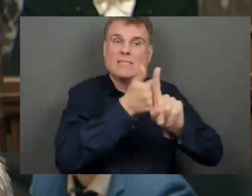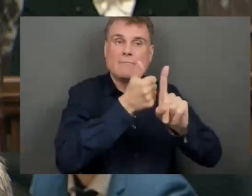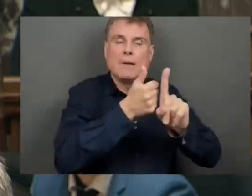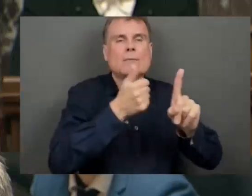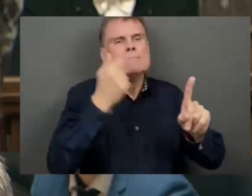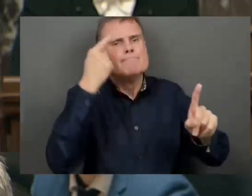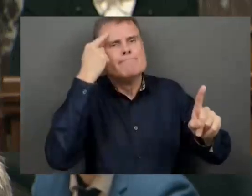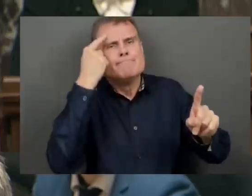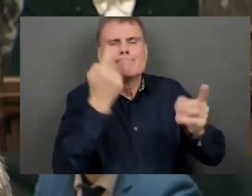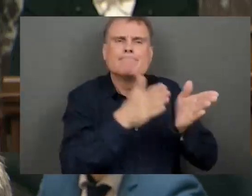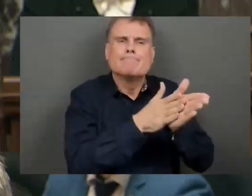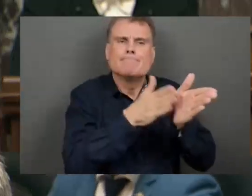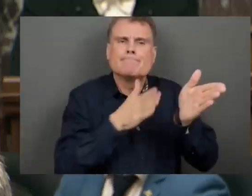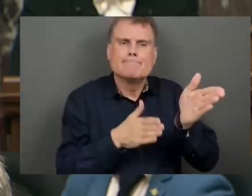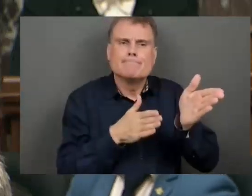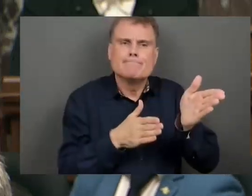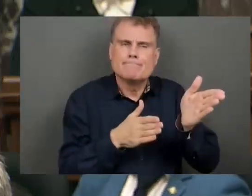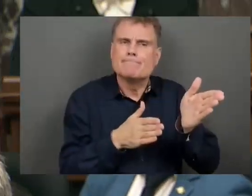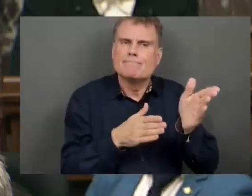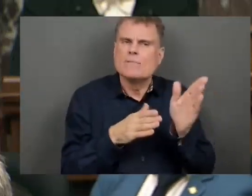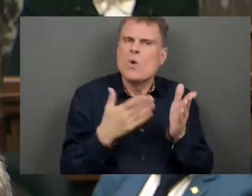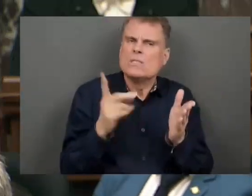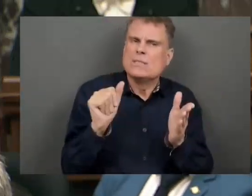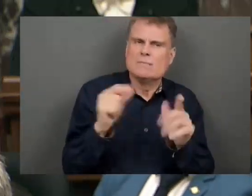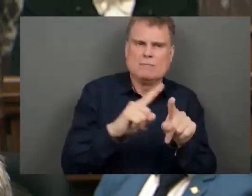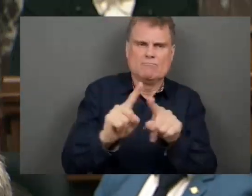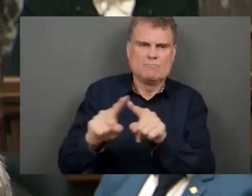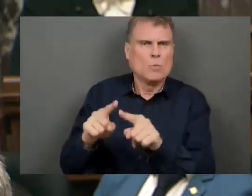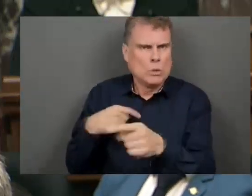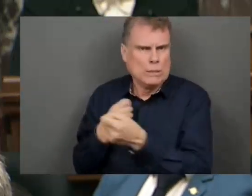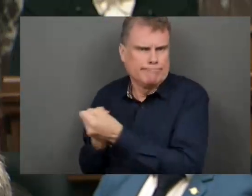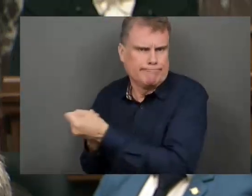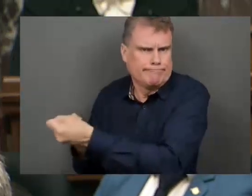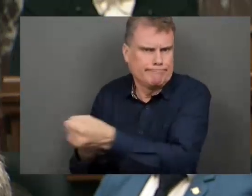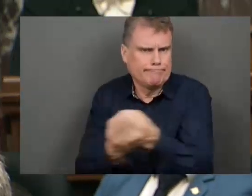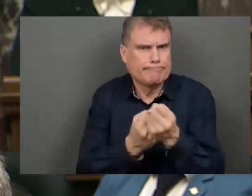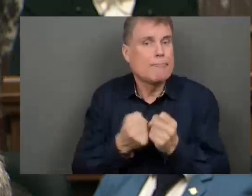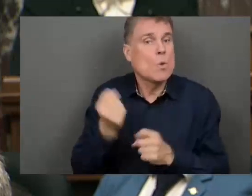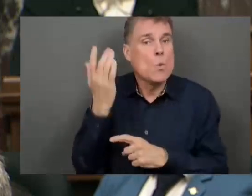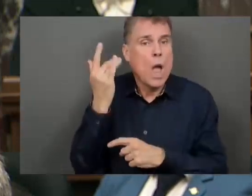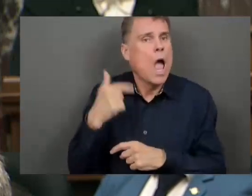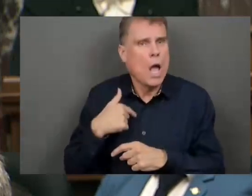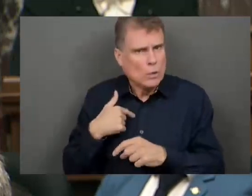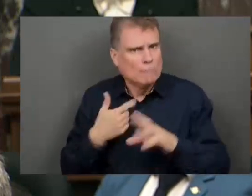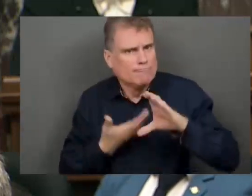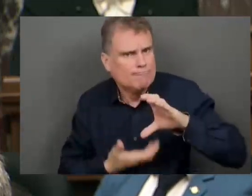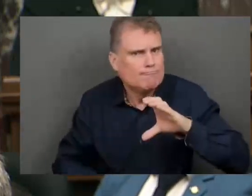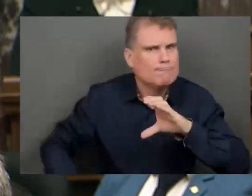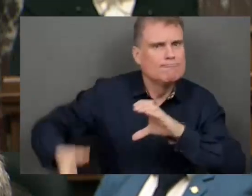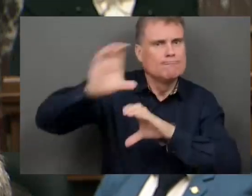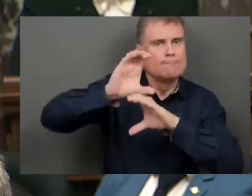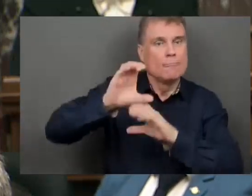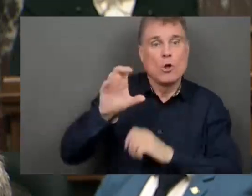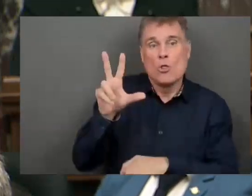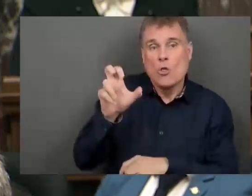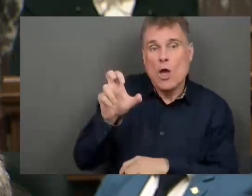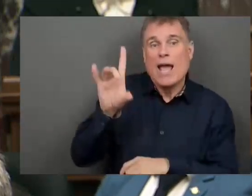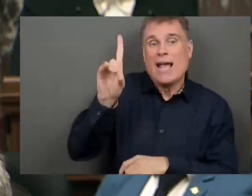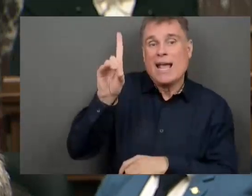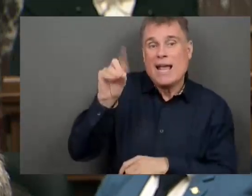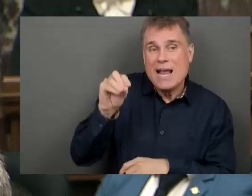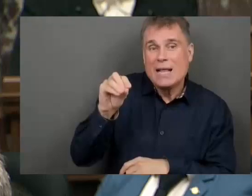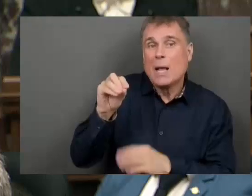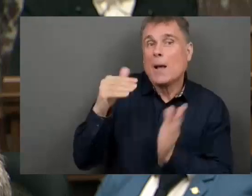budget has expanded by an additional $380 million over 3 years to support the increase in